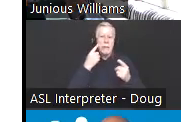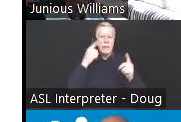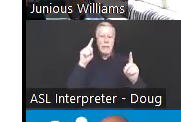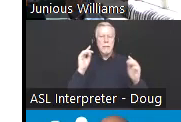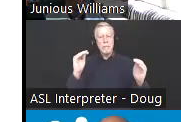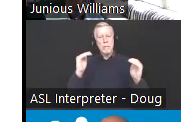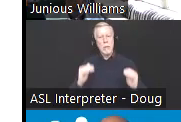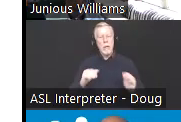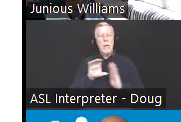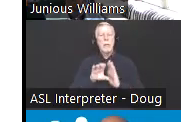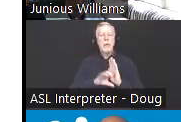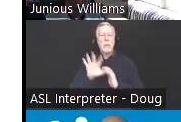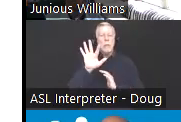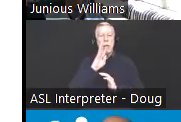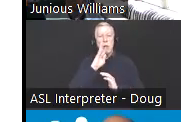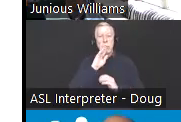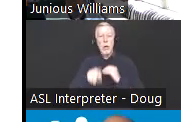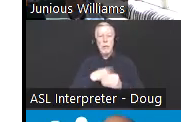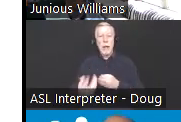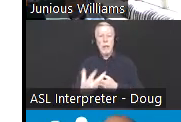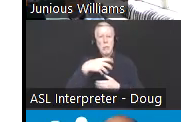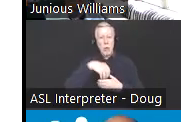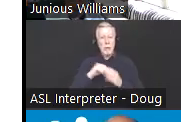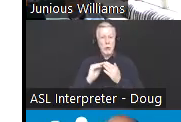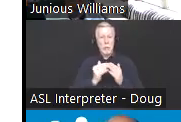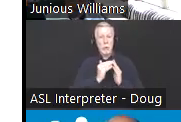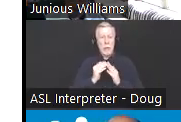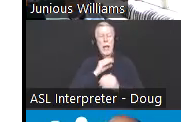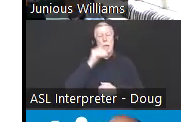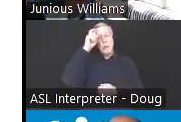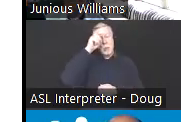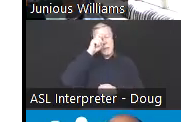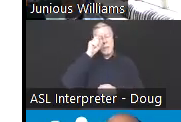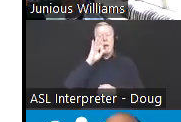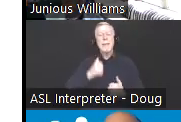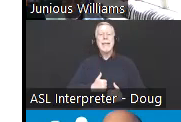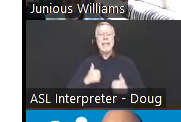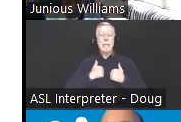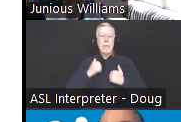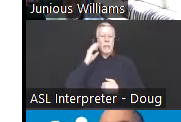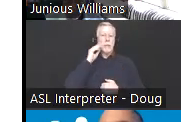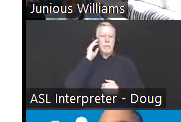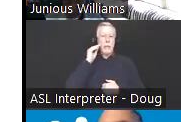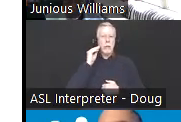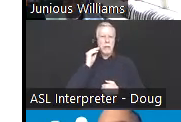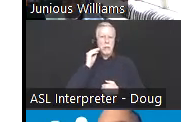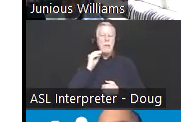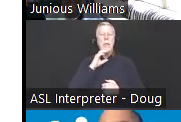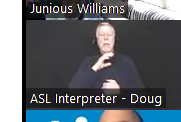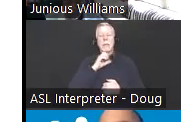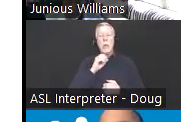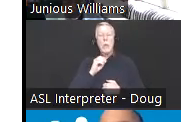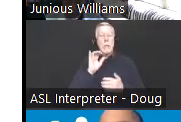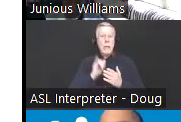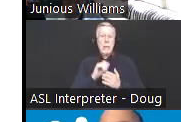talks about embracing community and the wisdom of lived experience, and not just lived experience as a caveat to what you're doing, but that it is